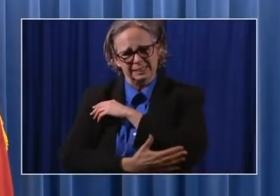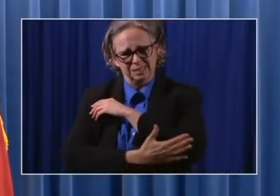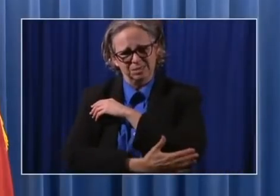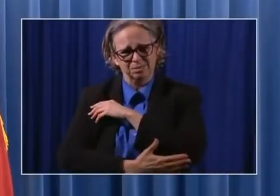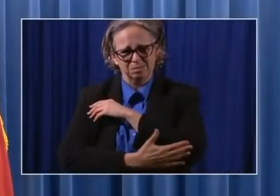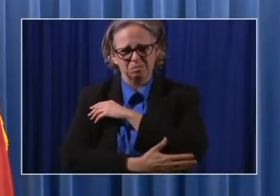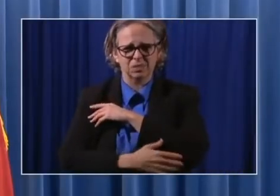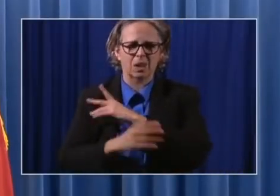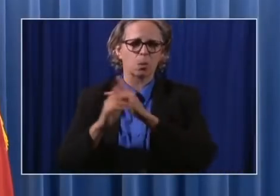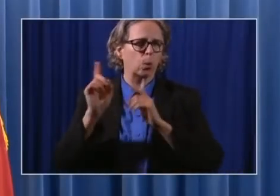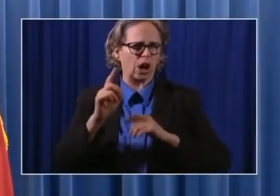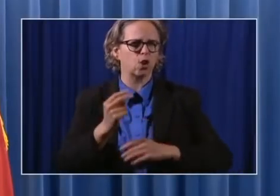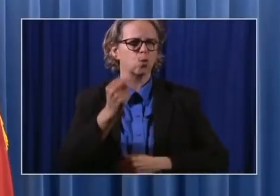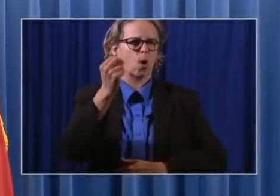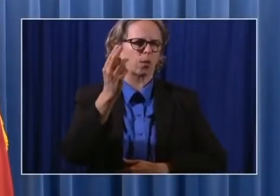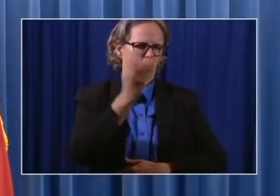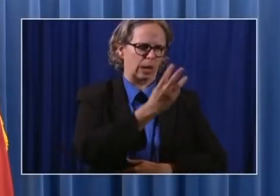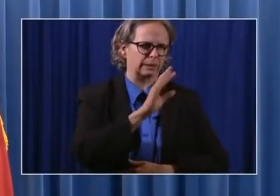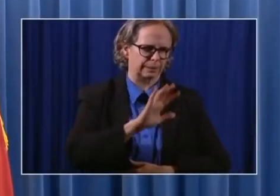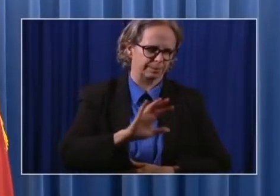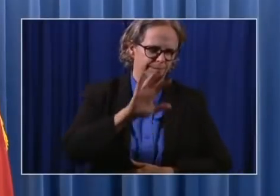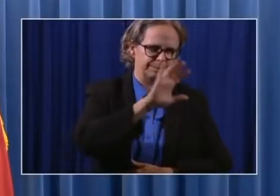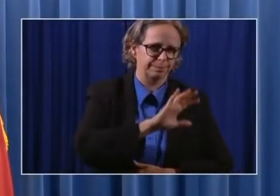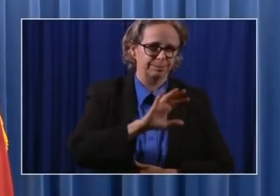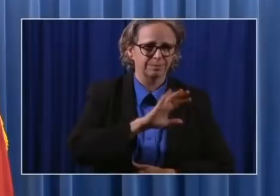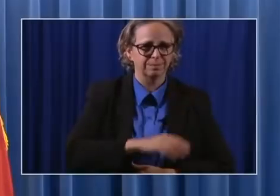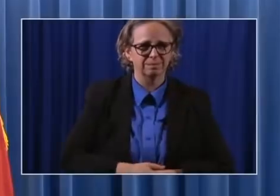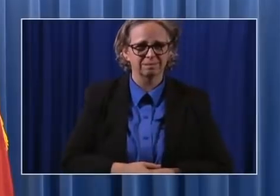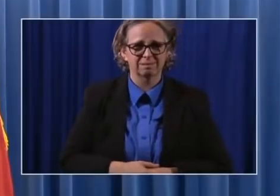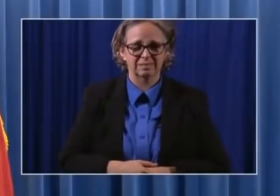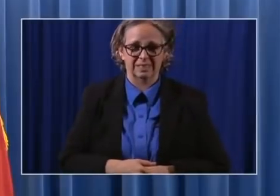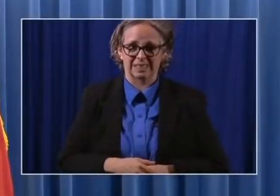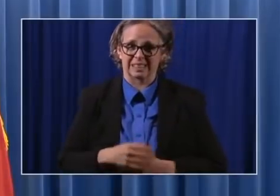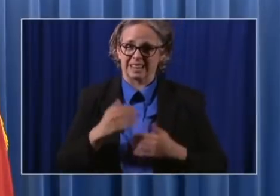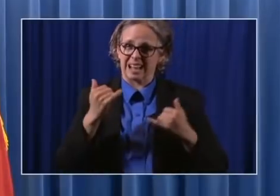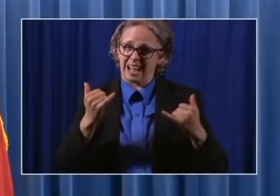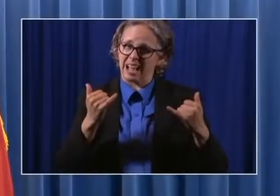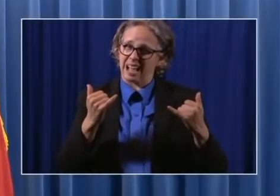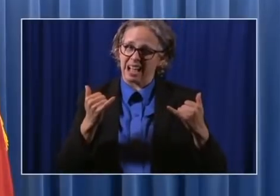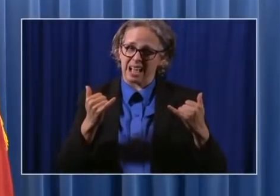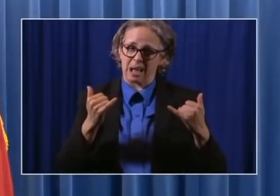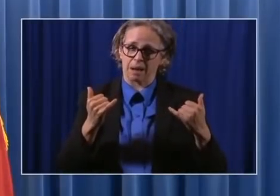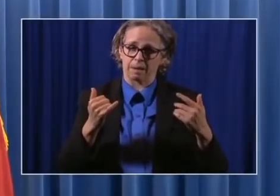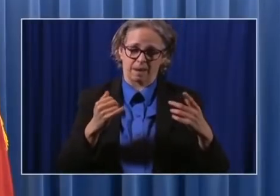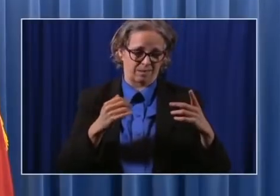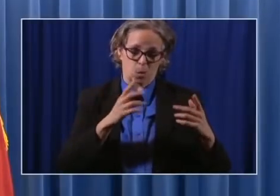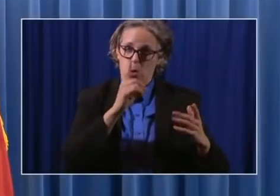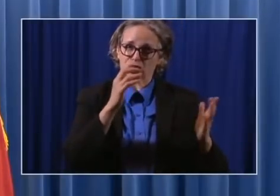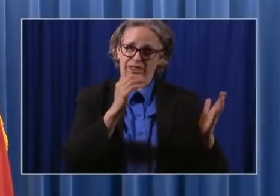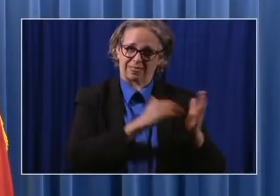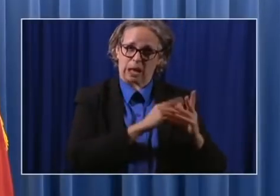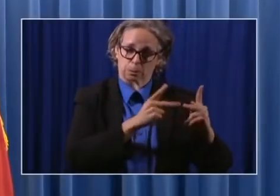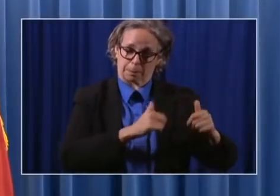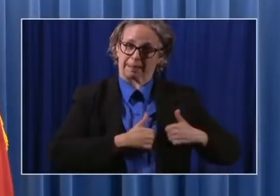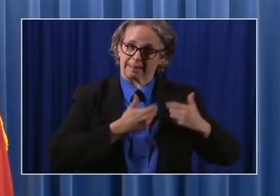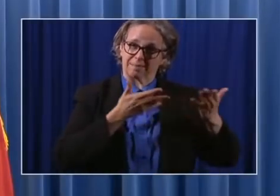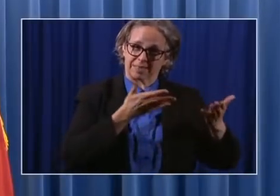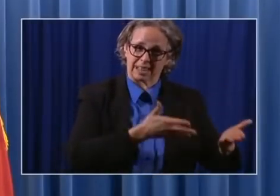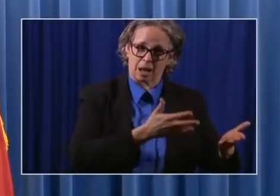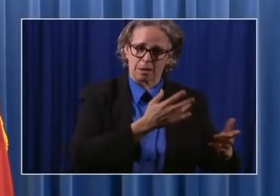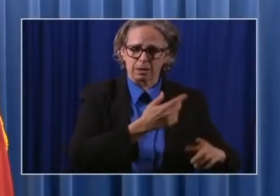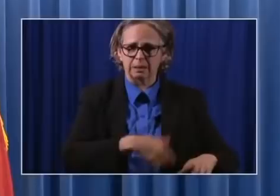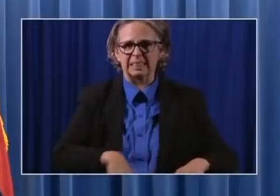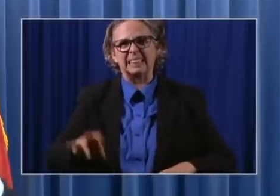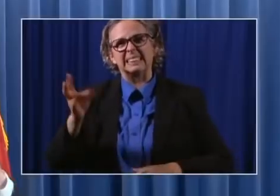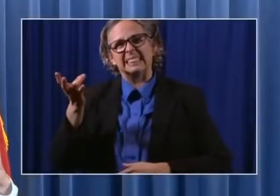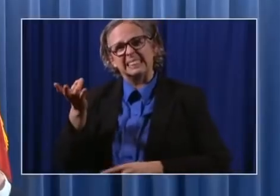in the northern part of the state, they are at now almost 79 cases per 100,000 residents in the last